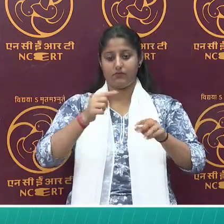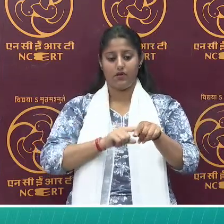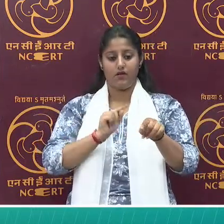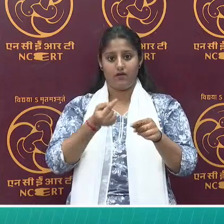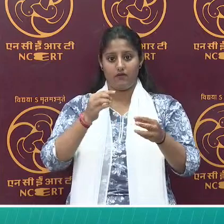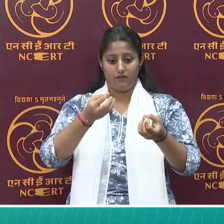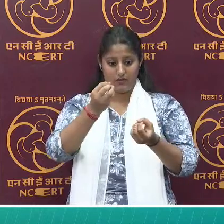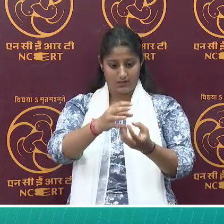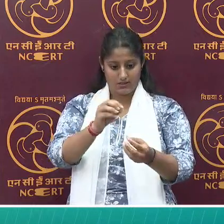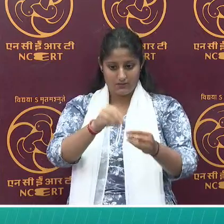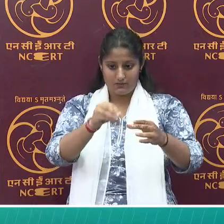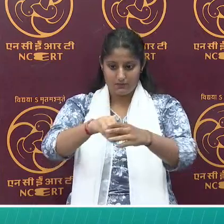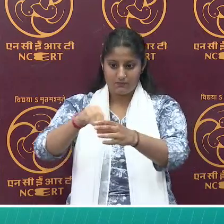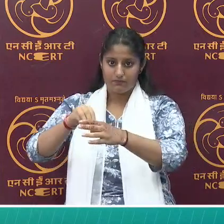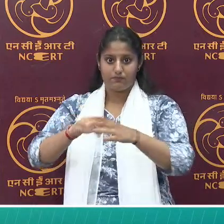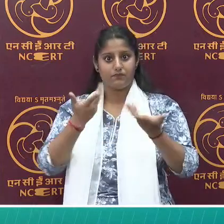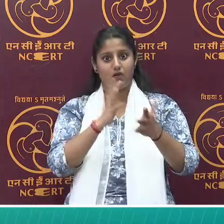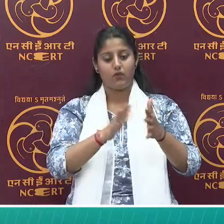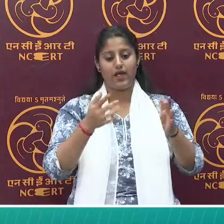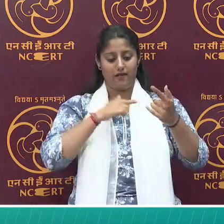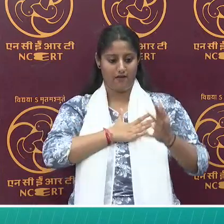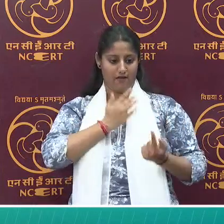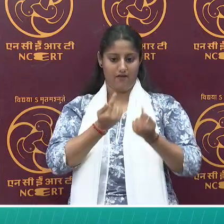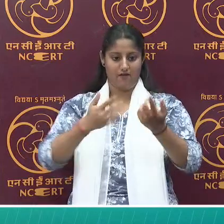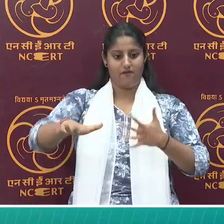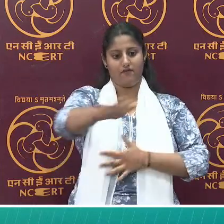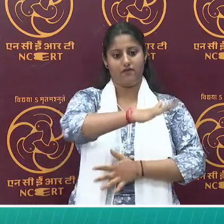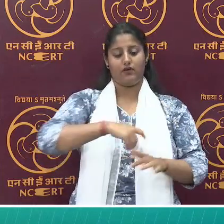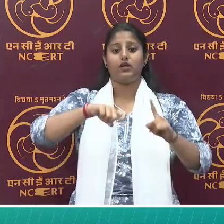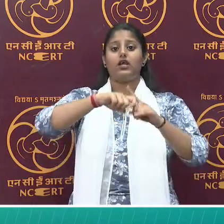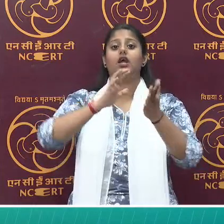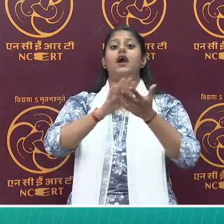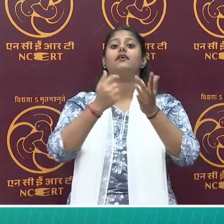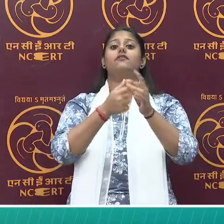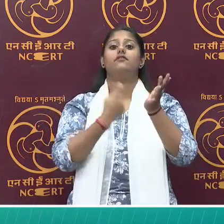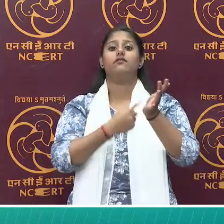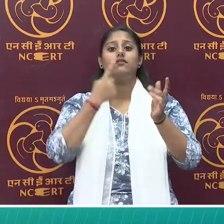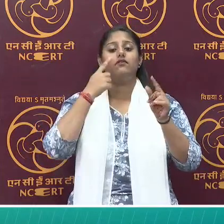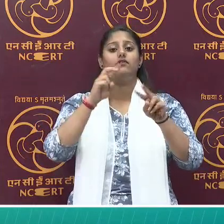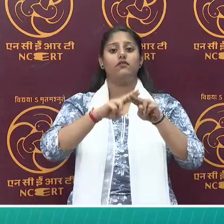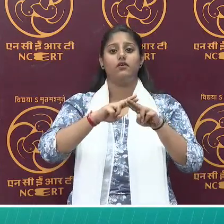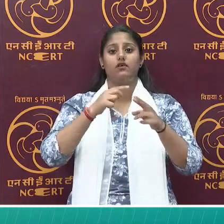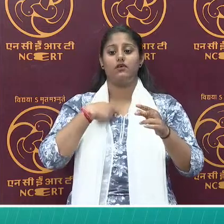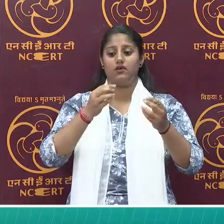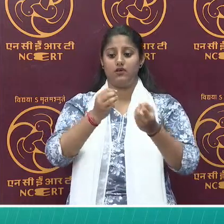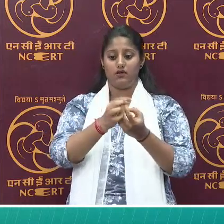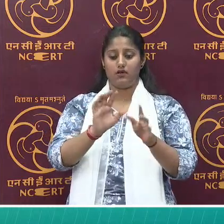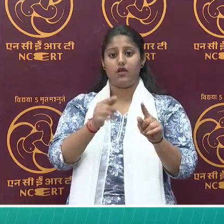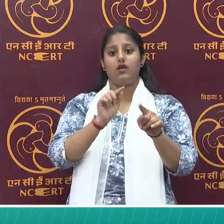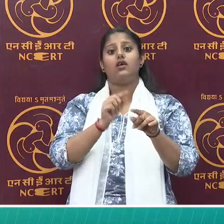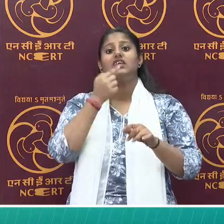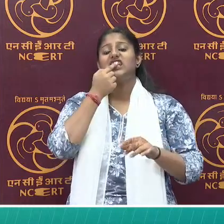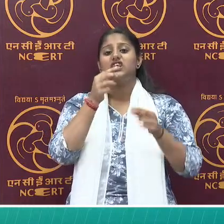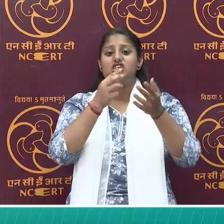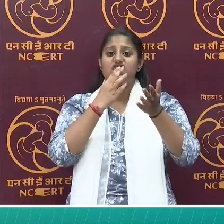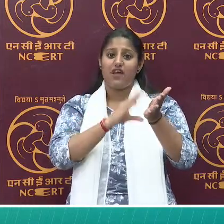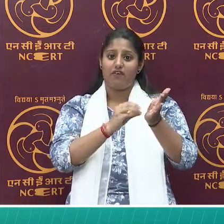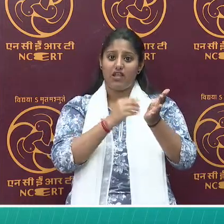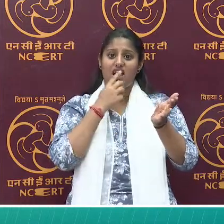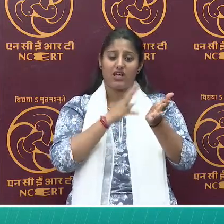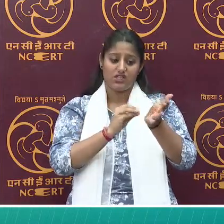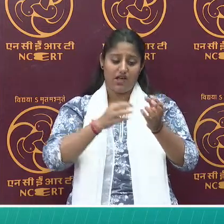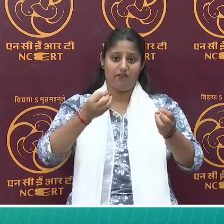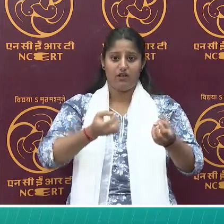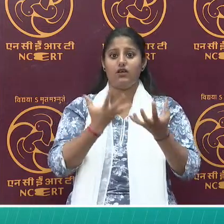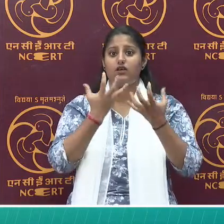the fields are preparing for the Kharif crop. Now rice is Kharif crop because rice needs a lot of